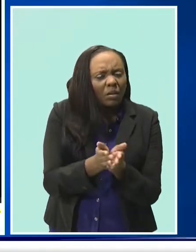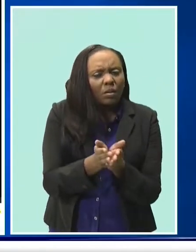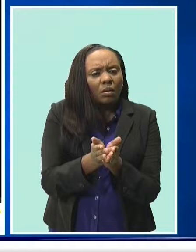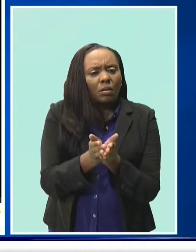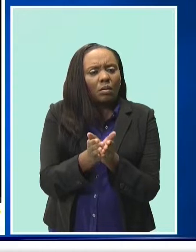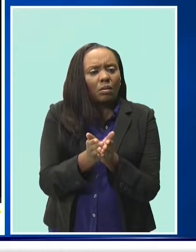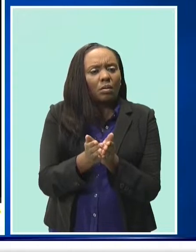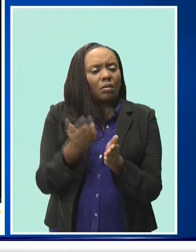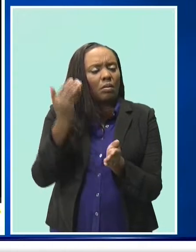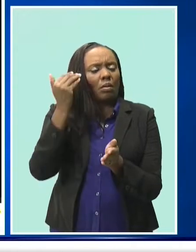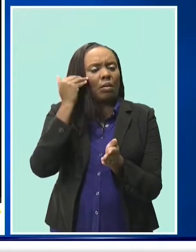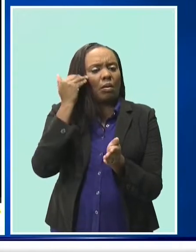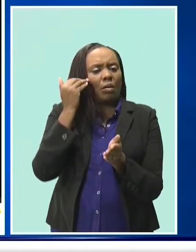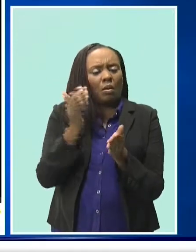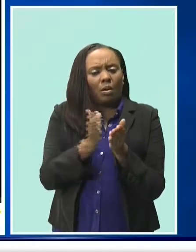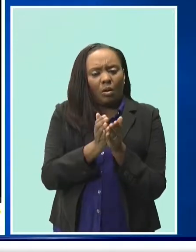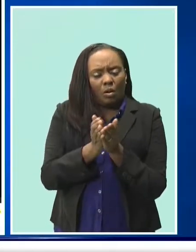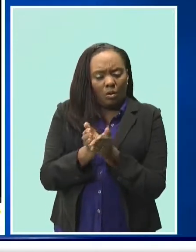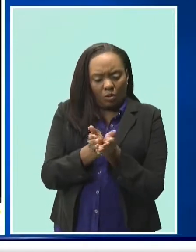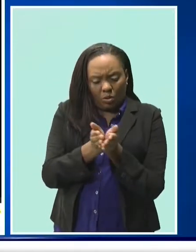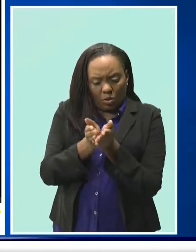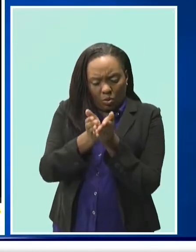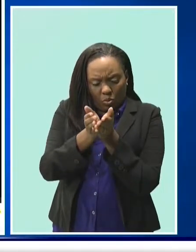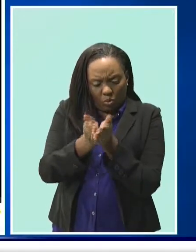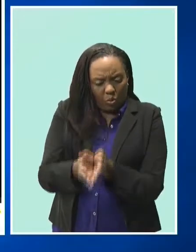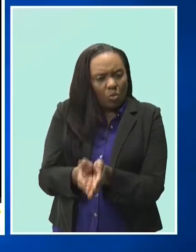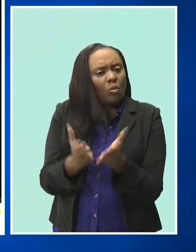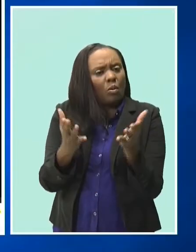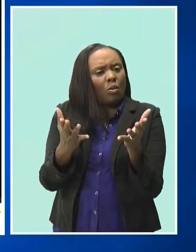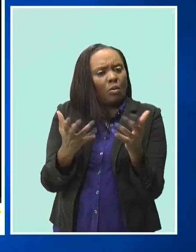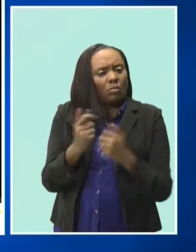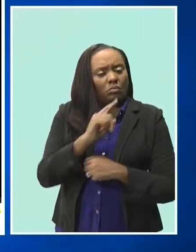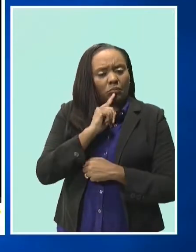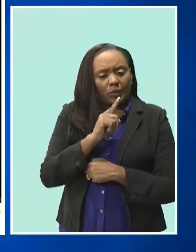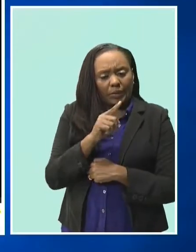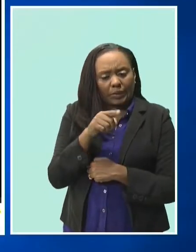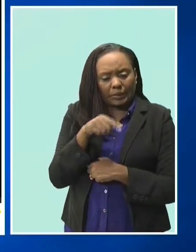are coming into their shores, and to ensure that the